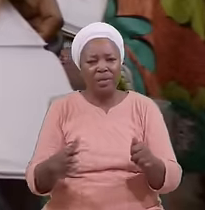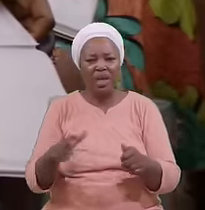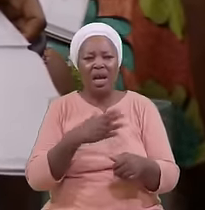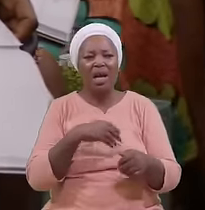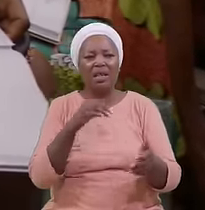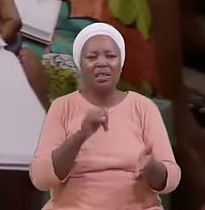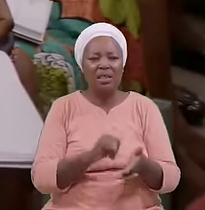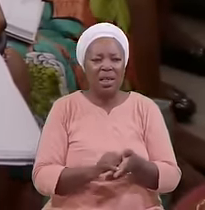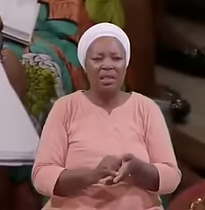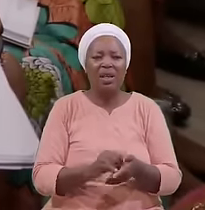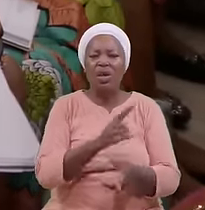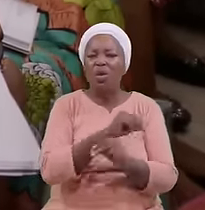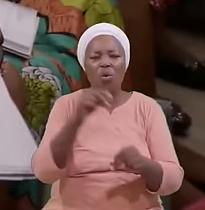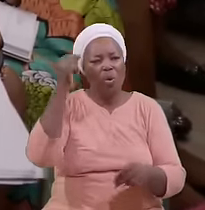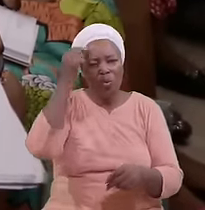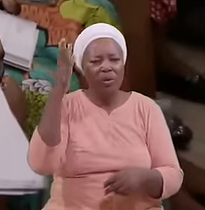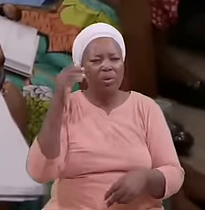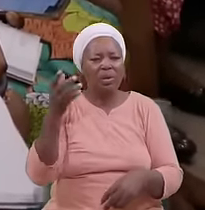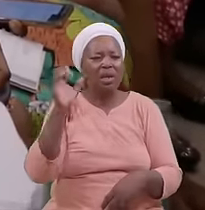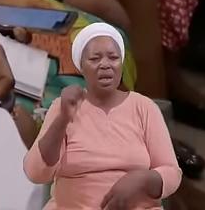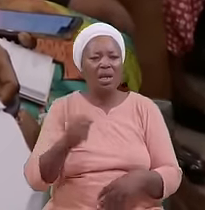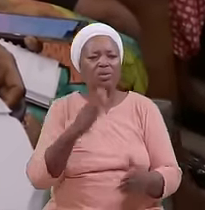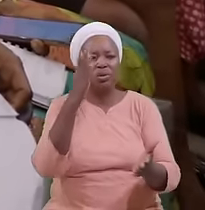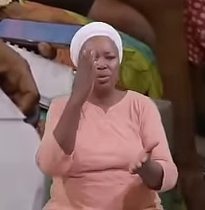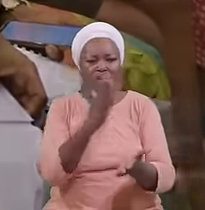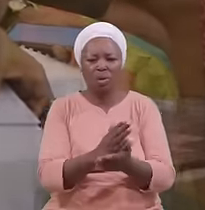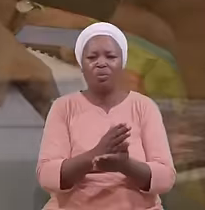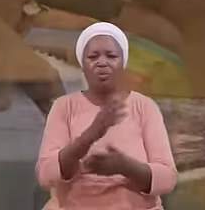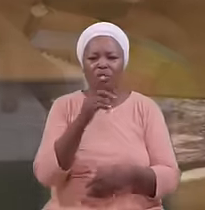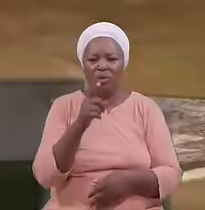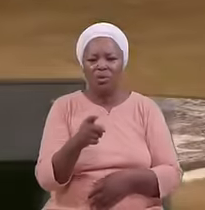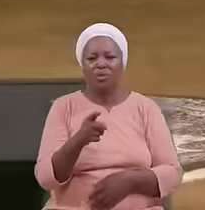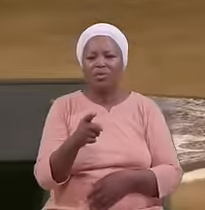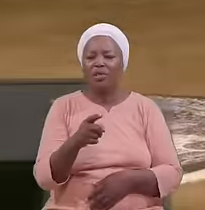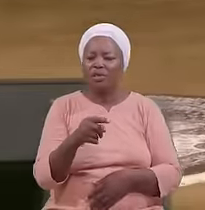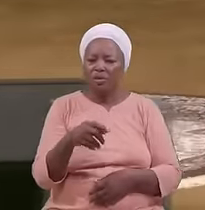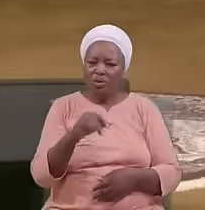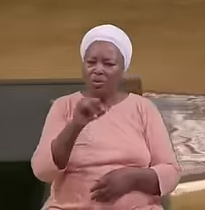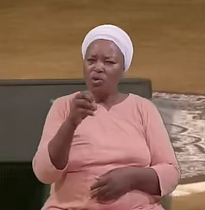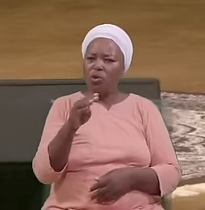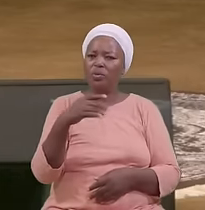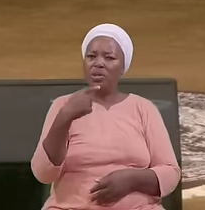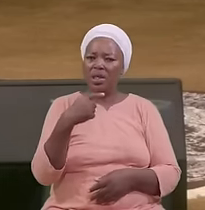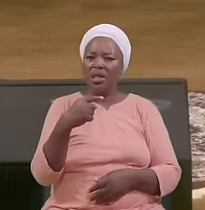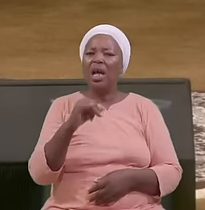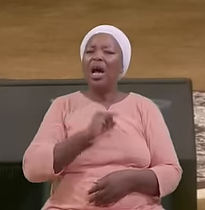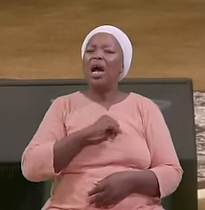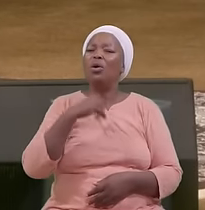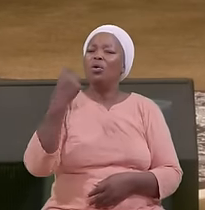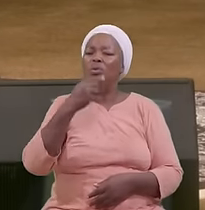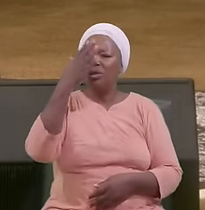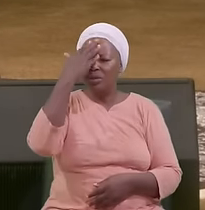thought can be withholding from thee. Job said, I always knew and I still